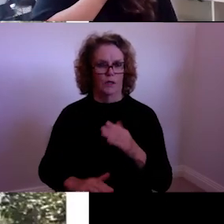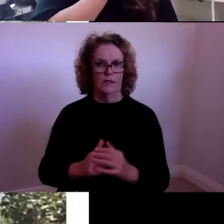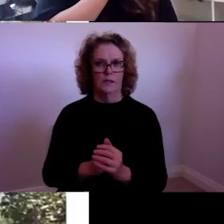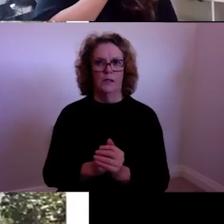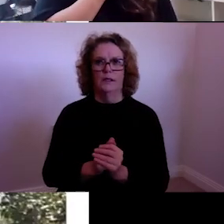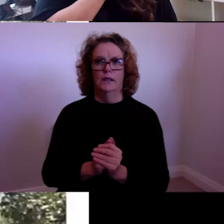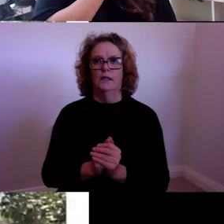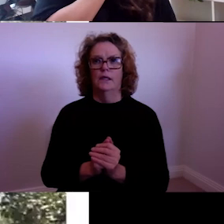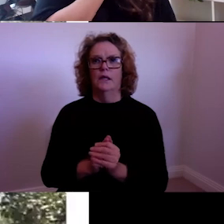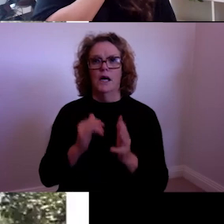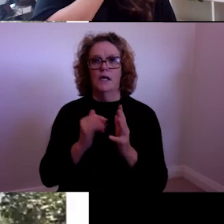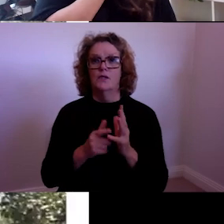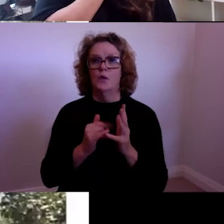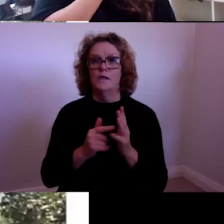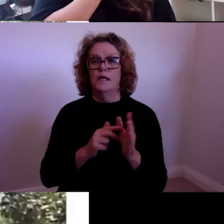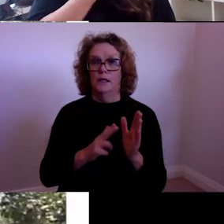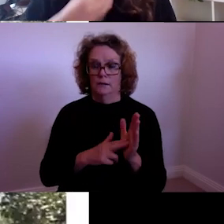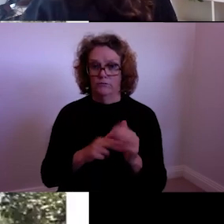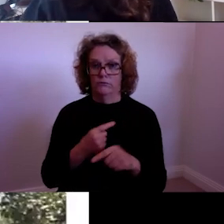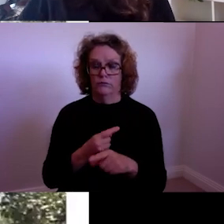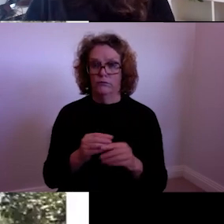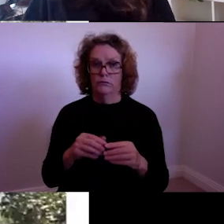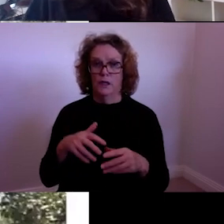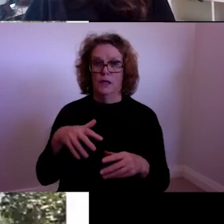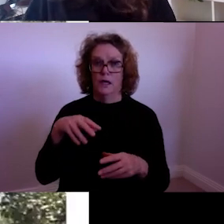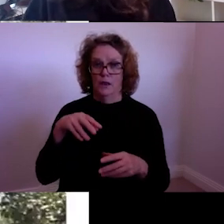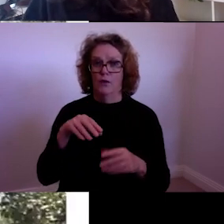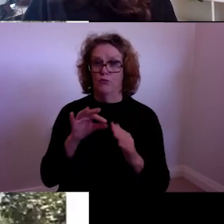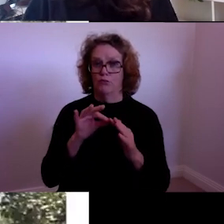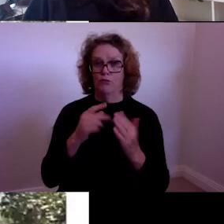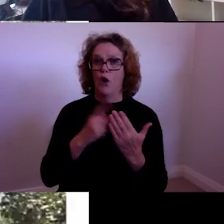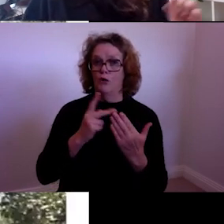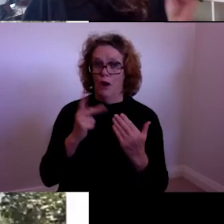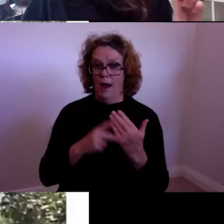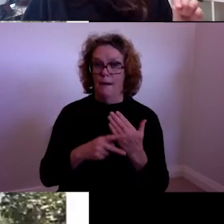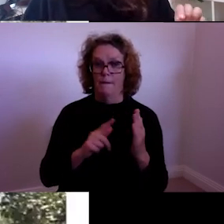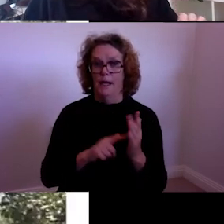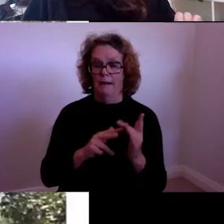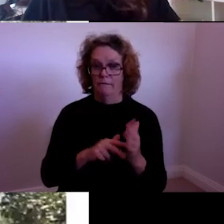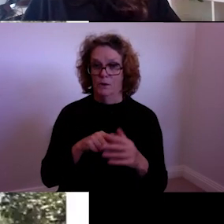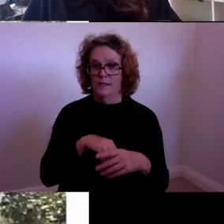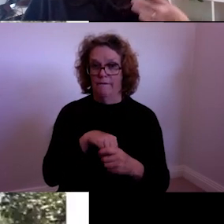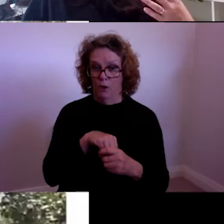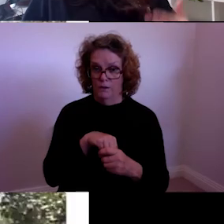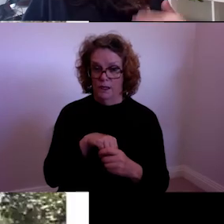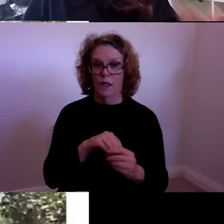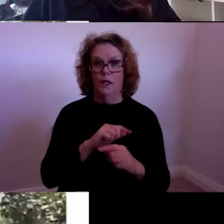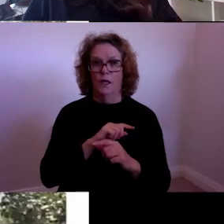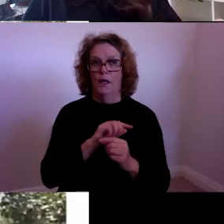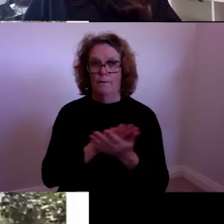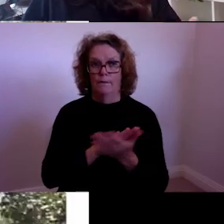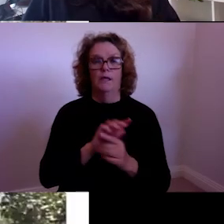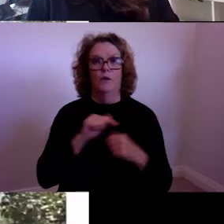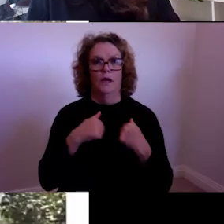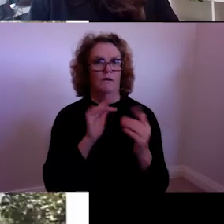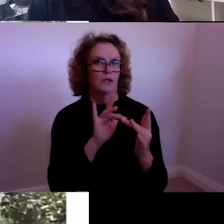the program that Libby was involved in meant that we had a contact at the hospital with a specialised team. So they could